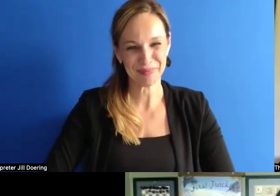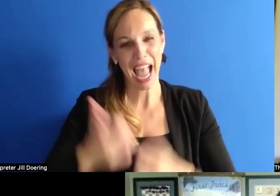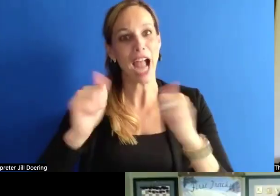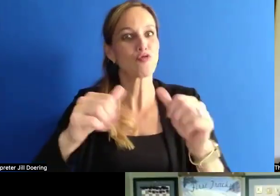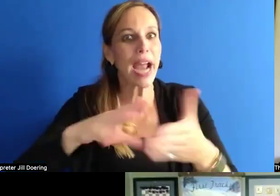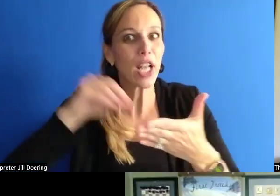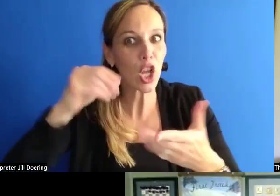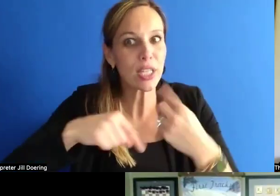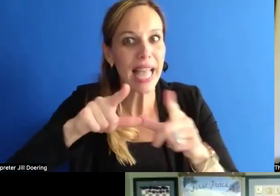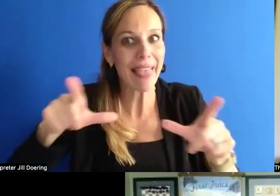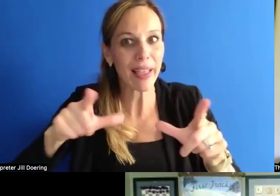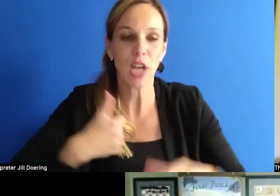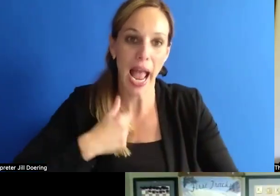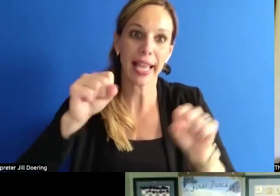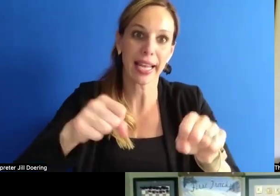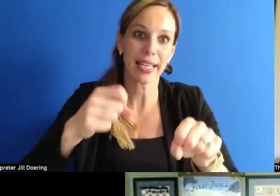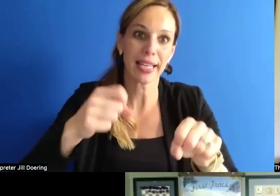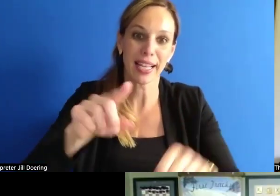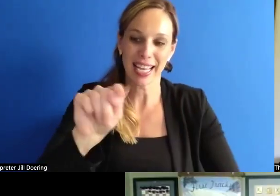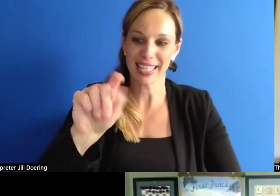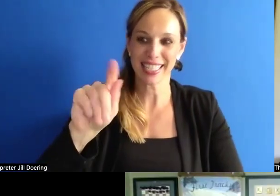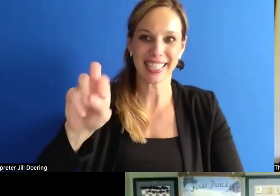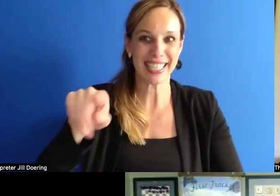learn sign language. I can only sign my name,